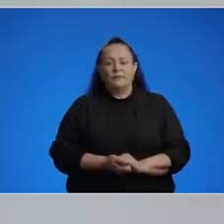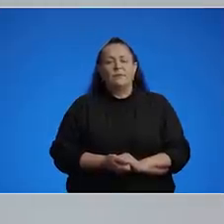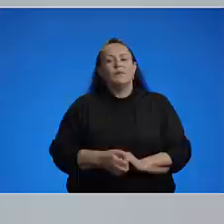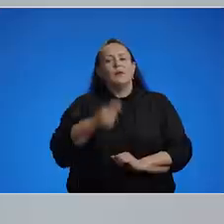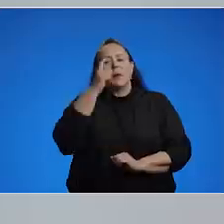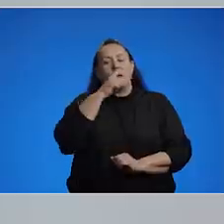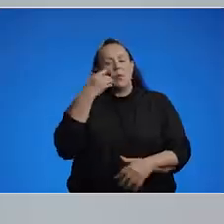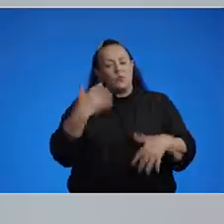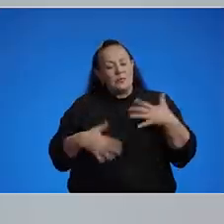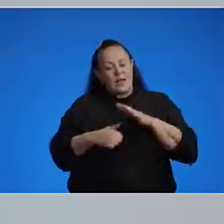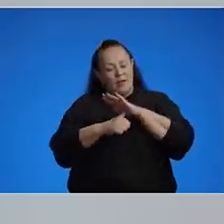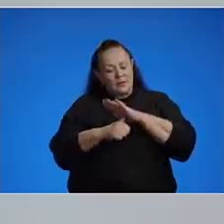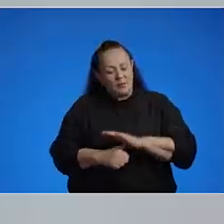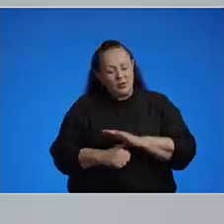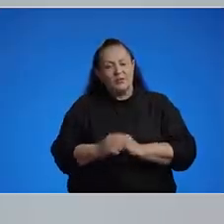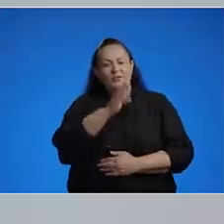depression and sadness,